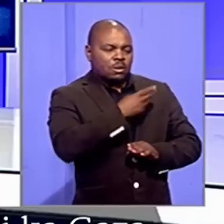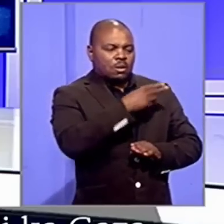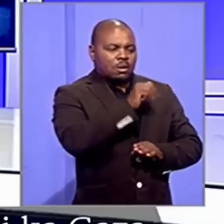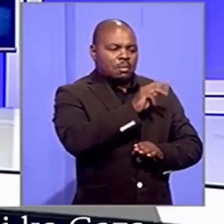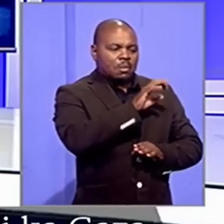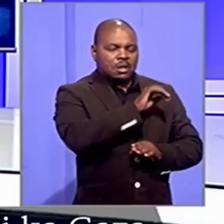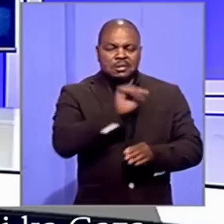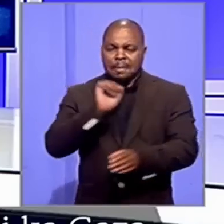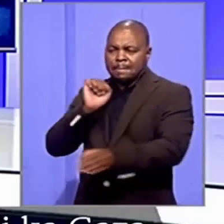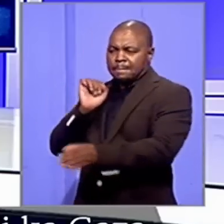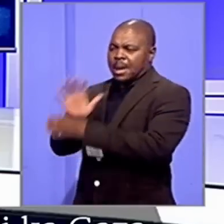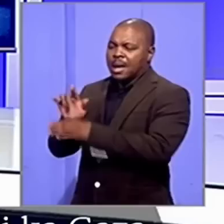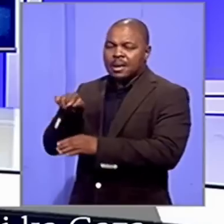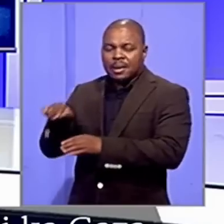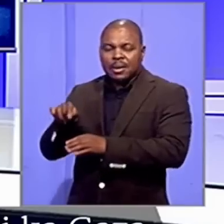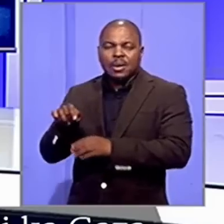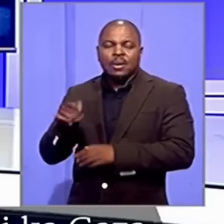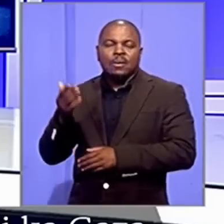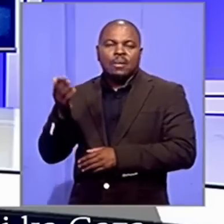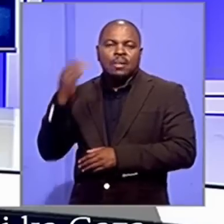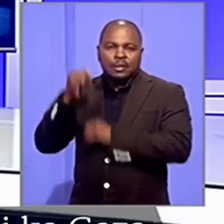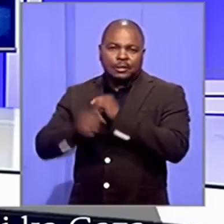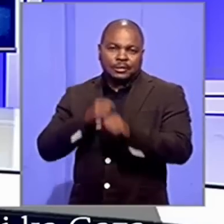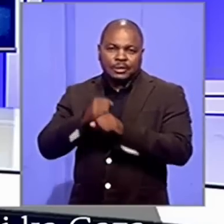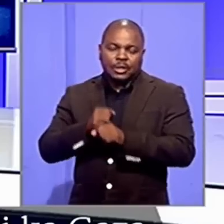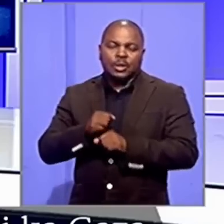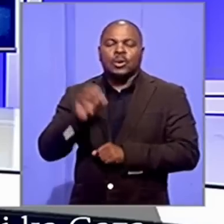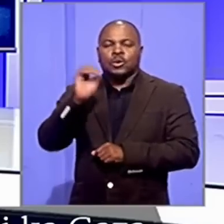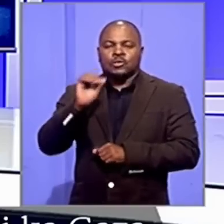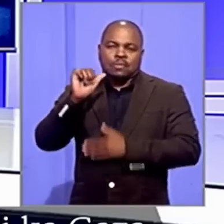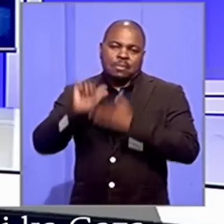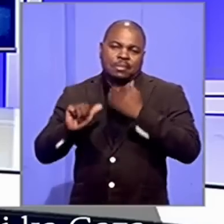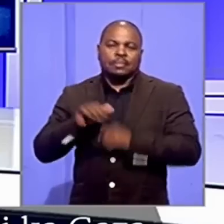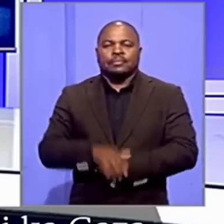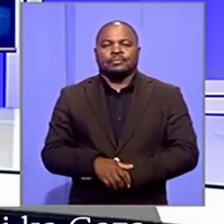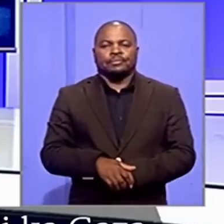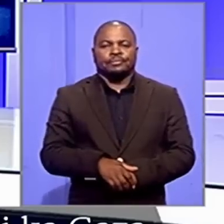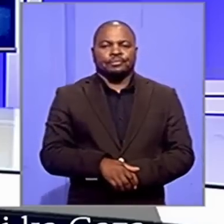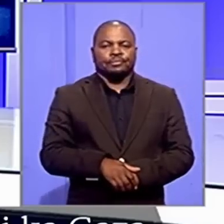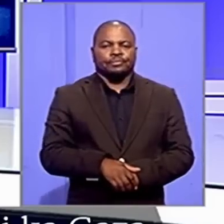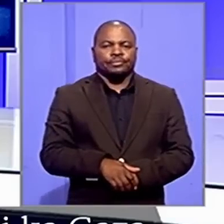yeo e hlasetšego Israele kgweding ya Diphalane ngwageng wa go feta.